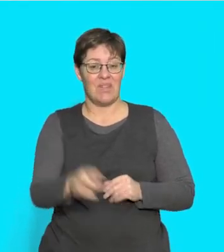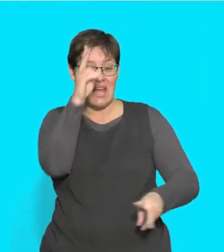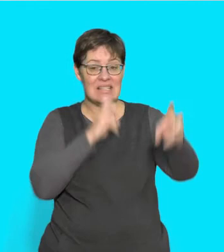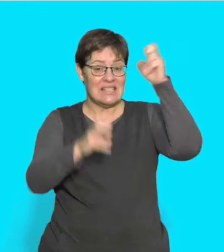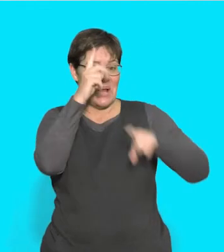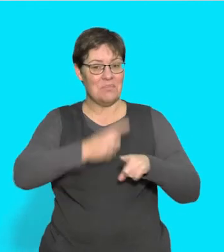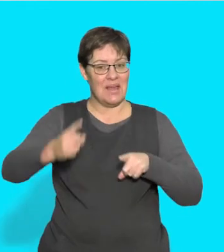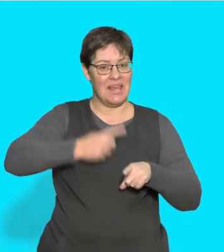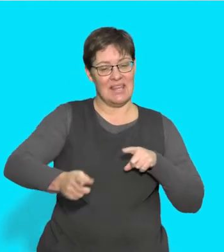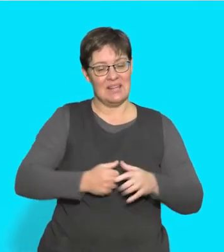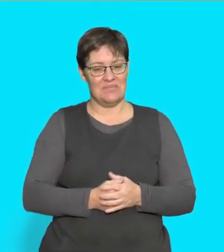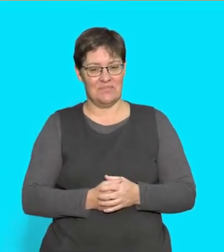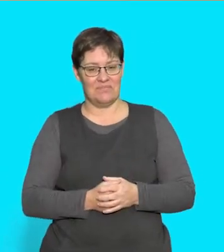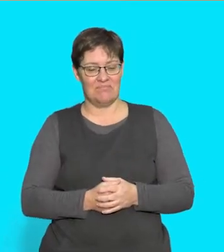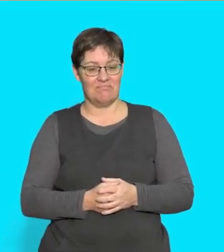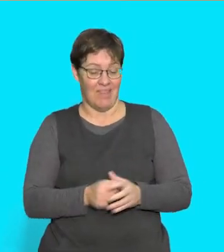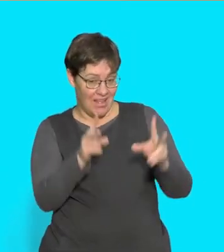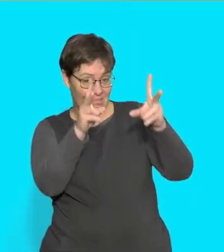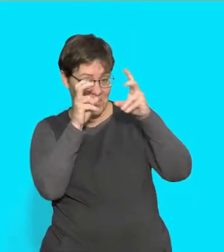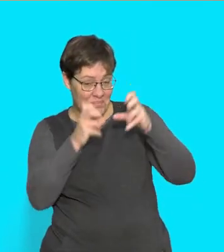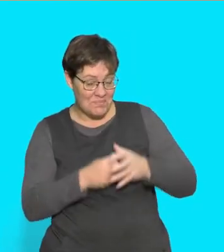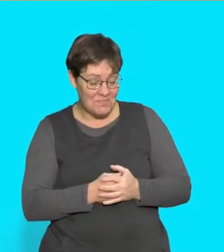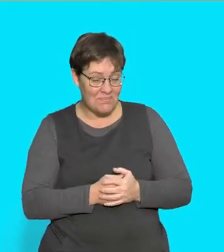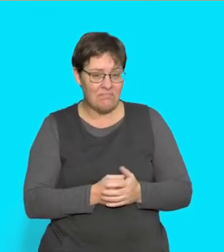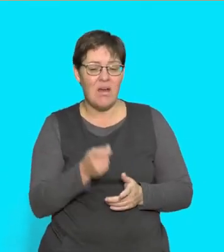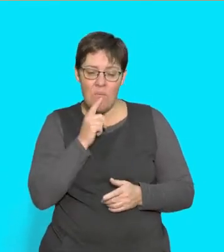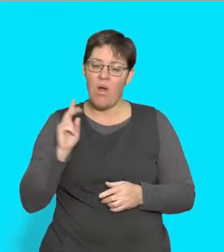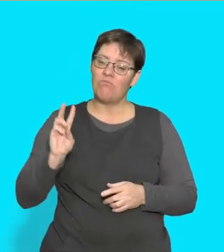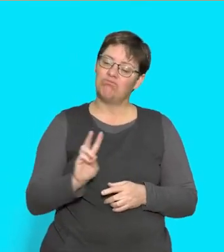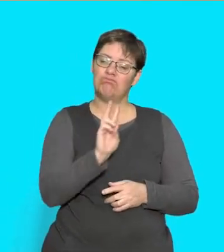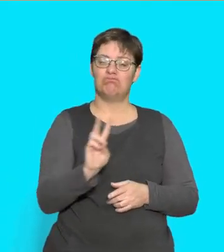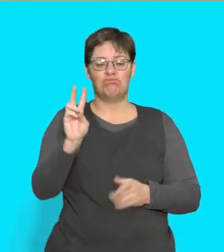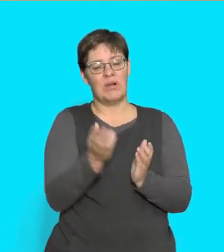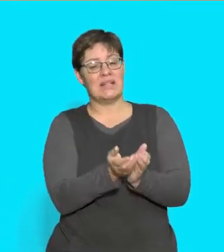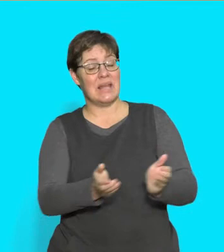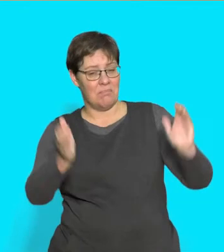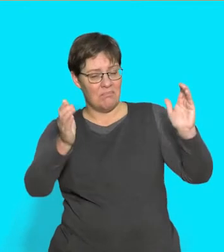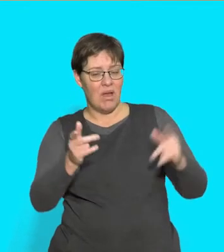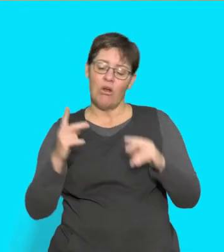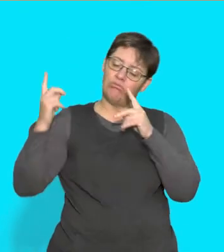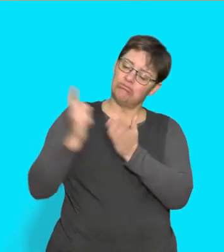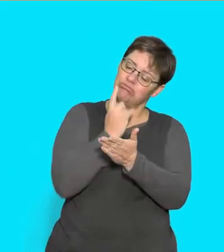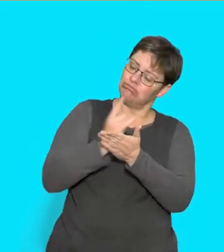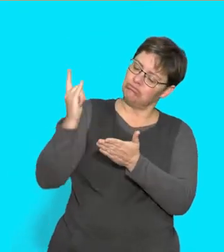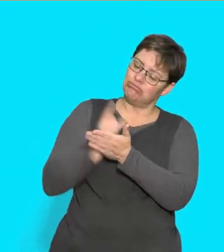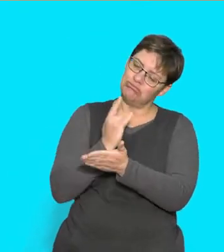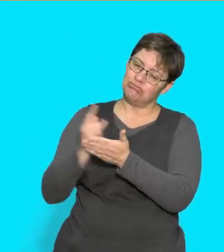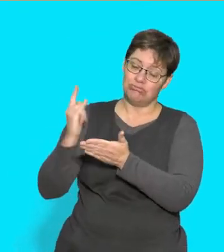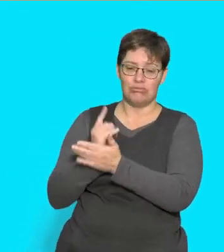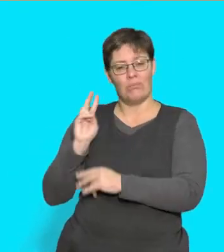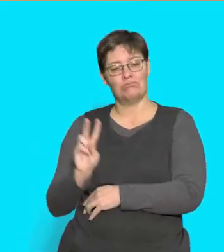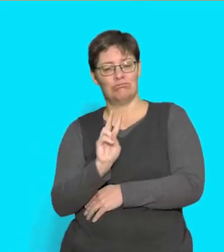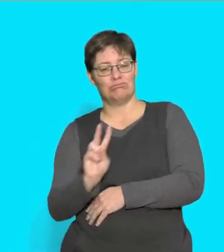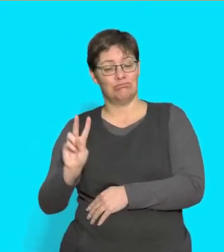Sound play. Listen. We walked to the dam and we talked as we went.